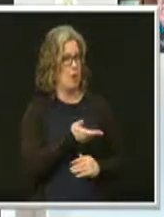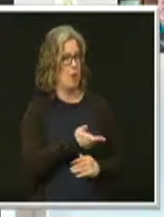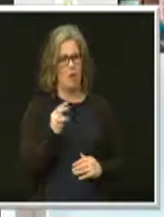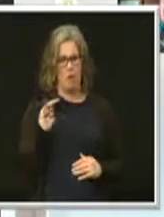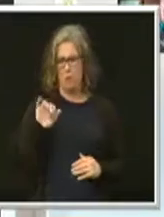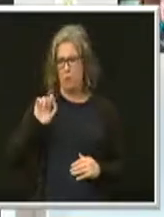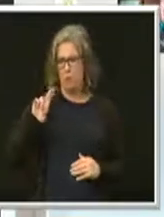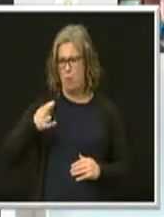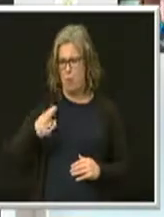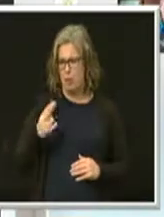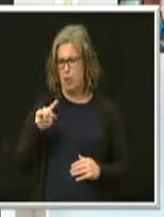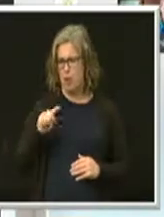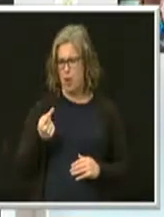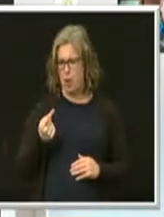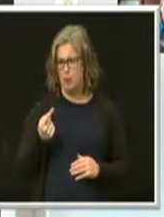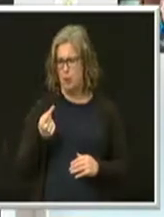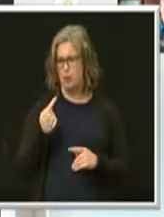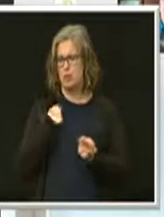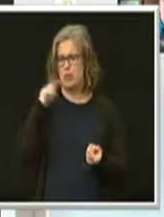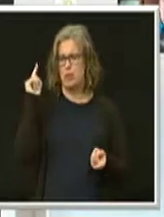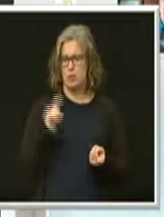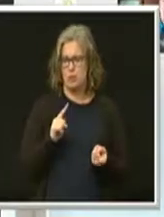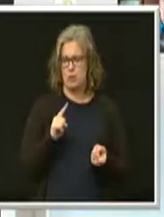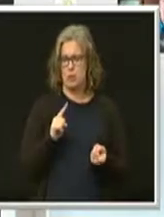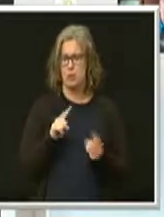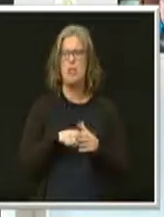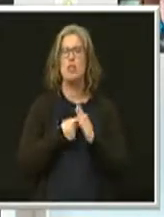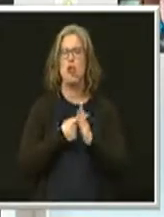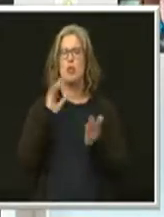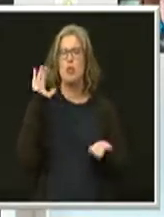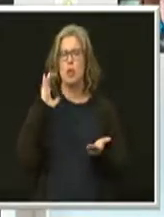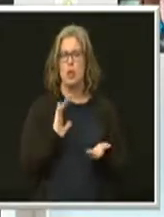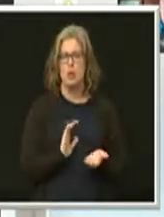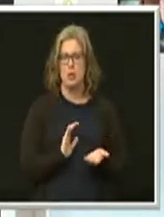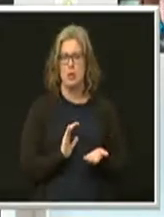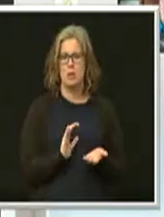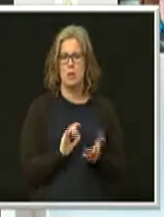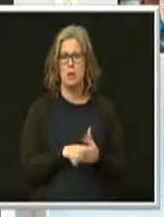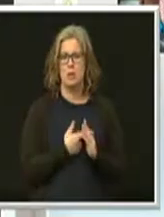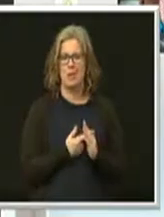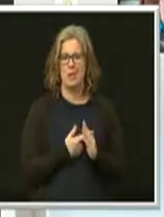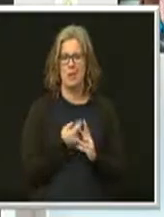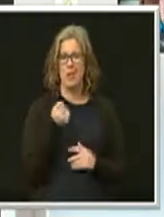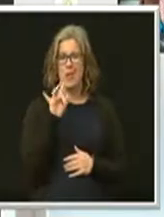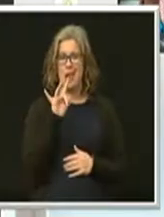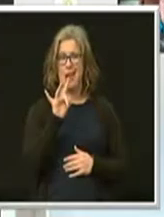March the 1st, we started reducing our count. We began at about